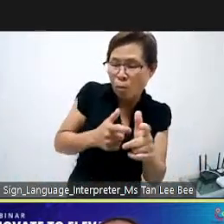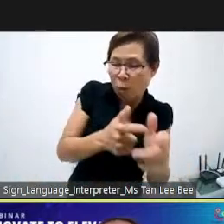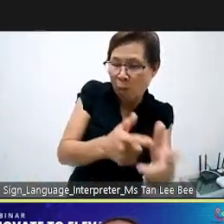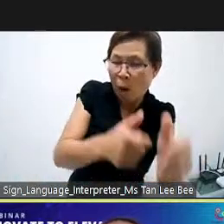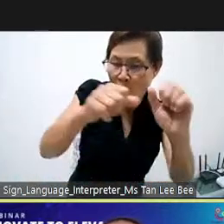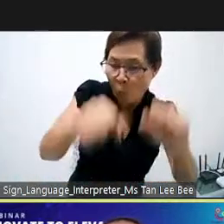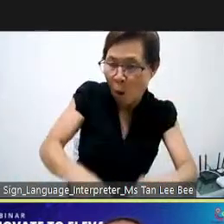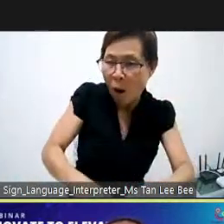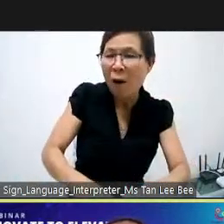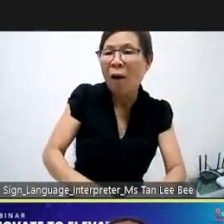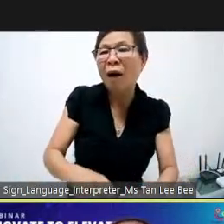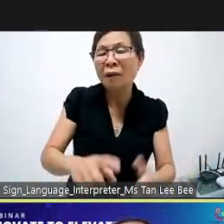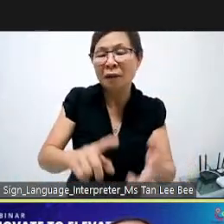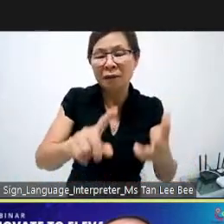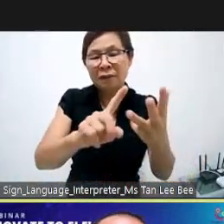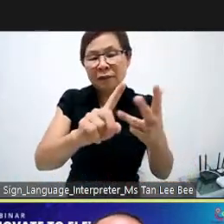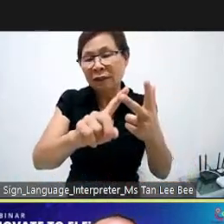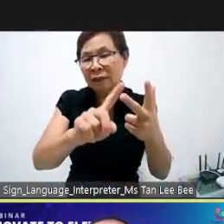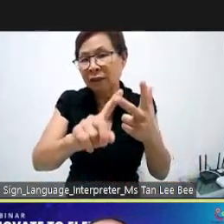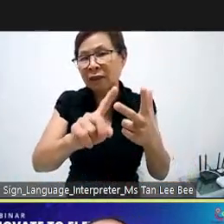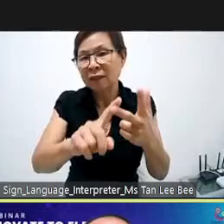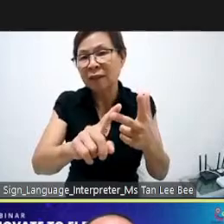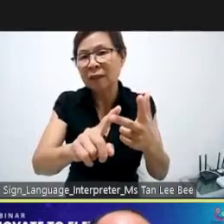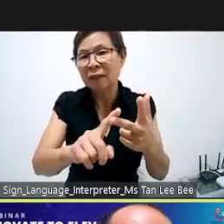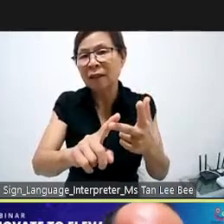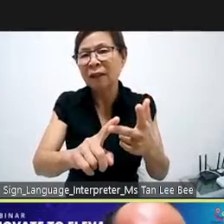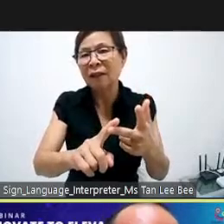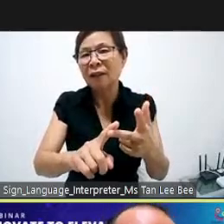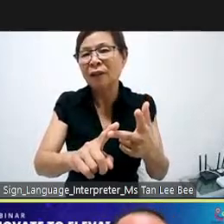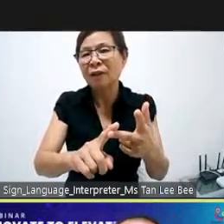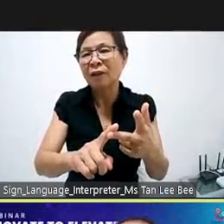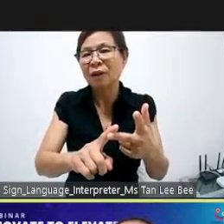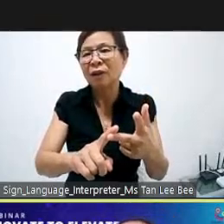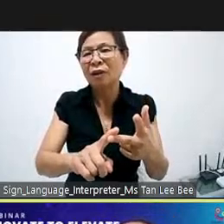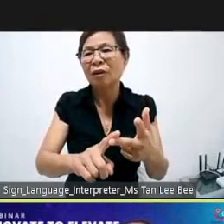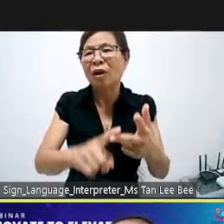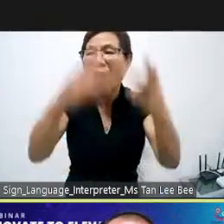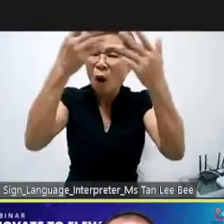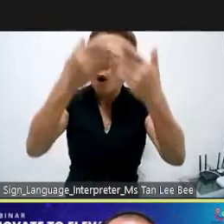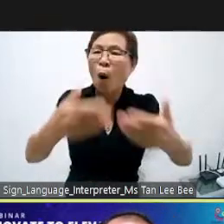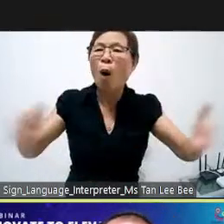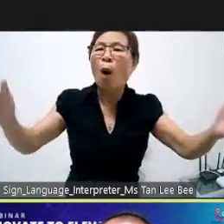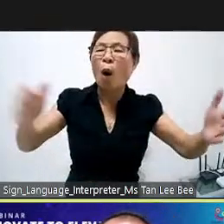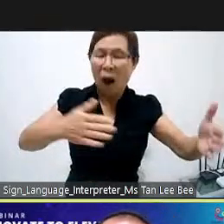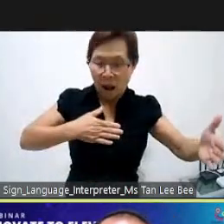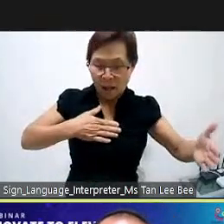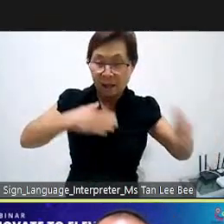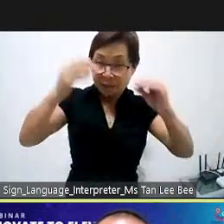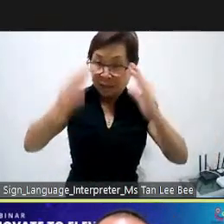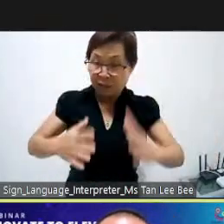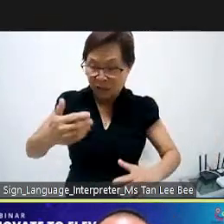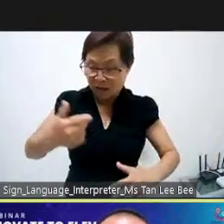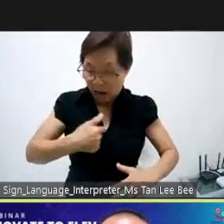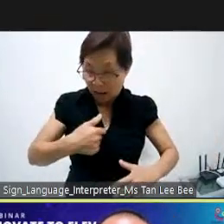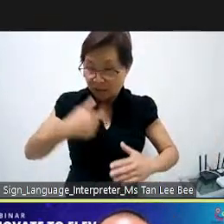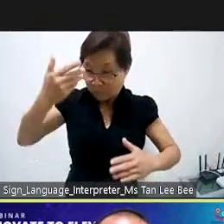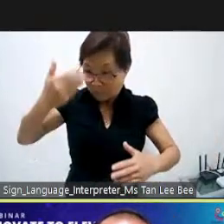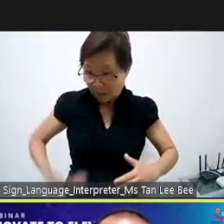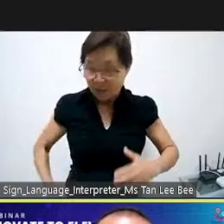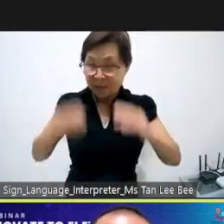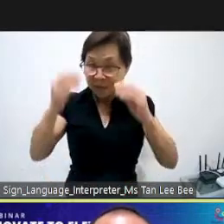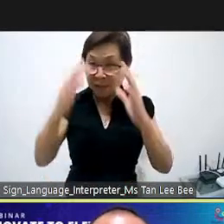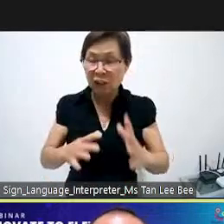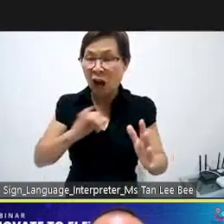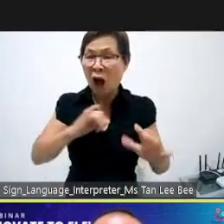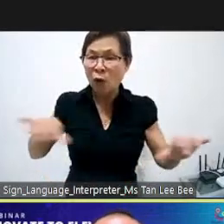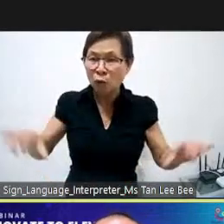And then the third step is the open source. As a teacher, I want to give what